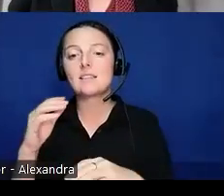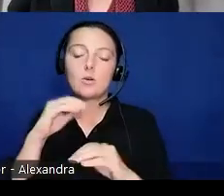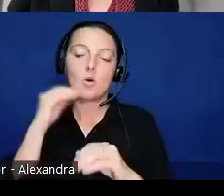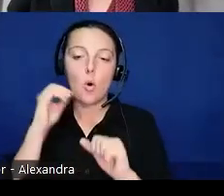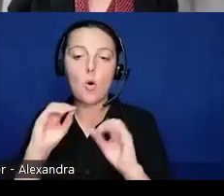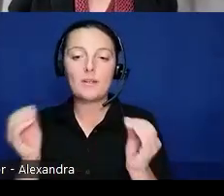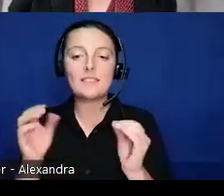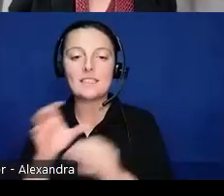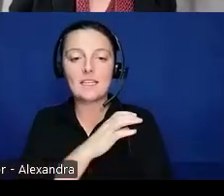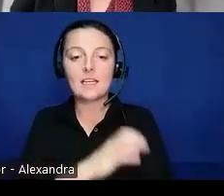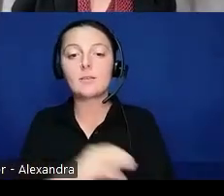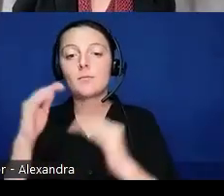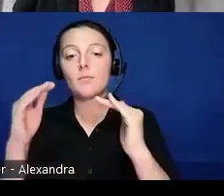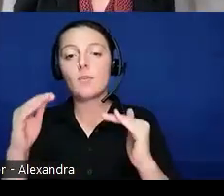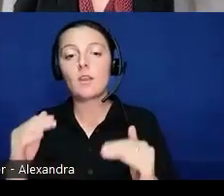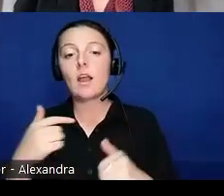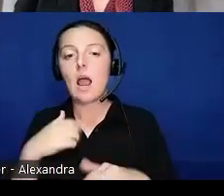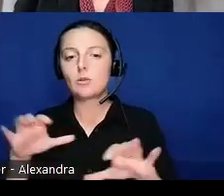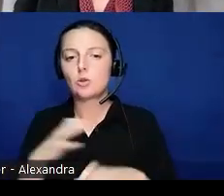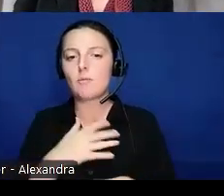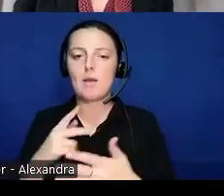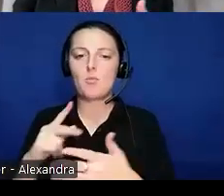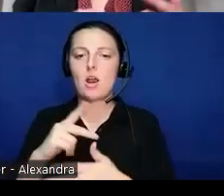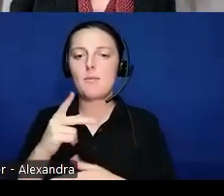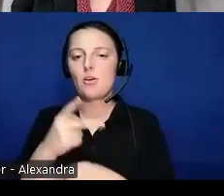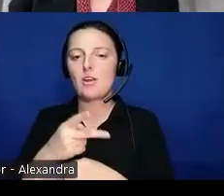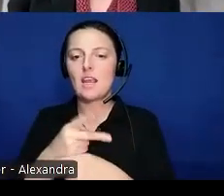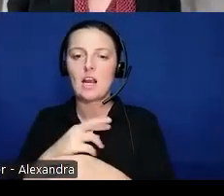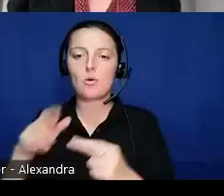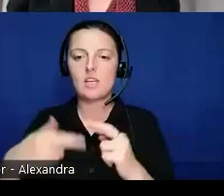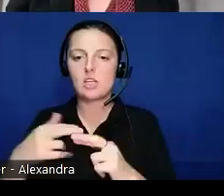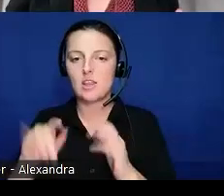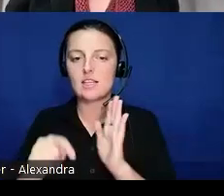our guys to come in who had been just outside,